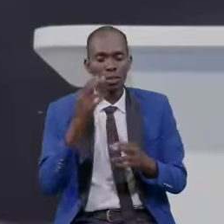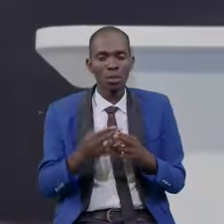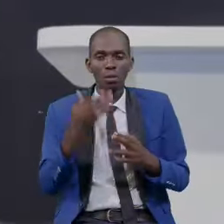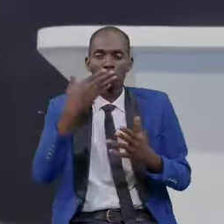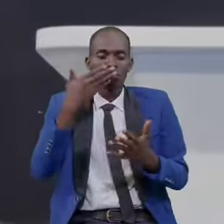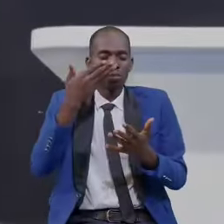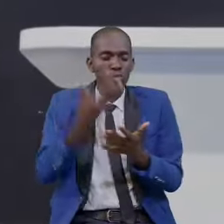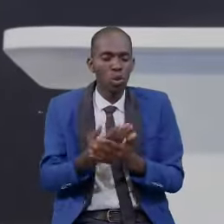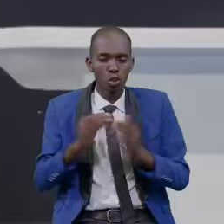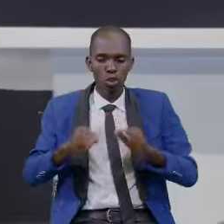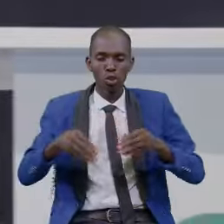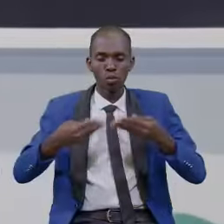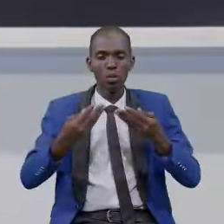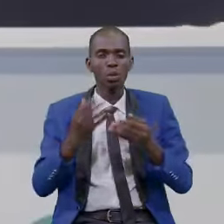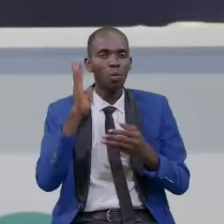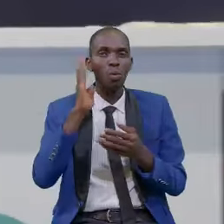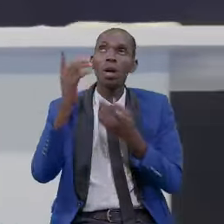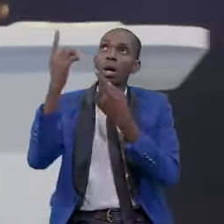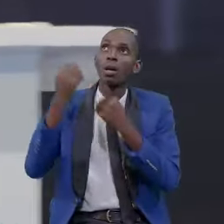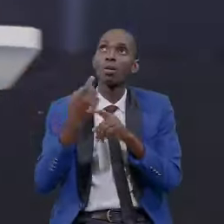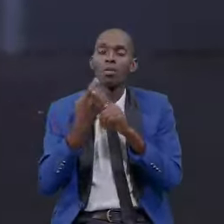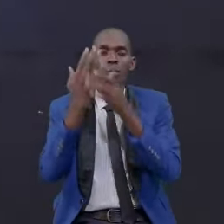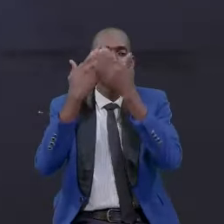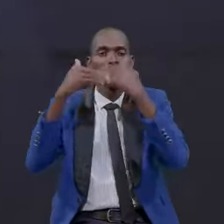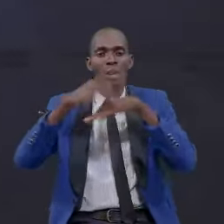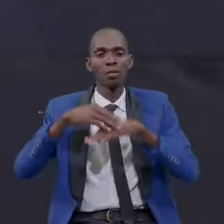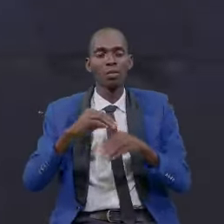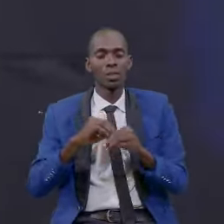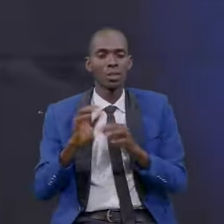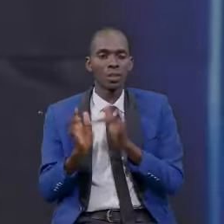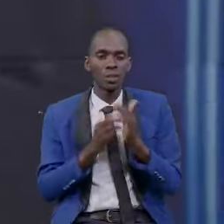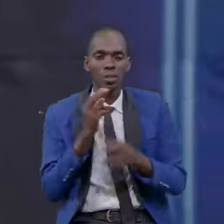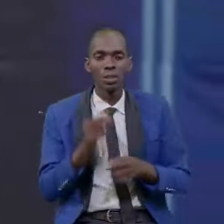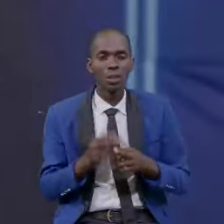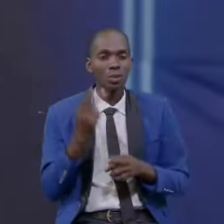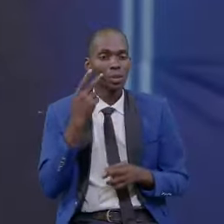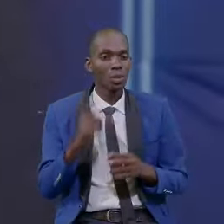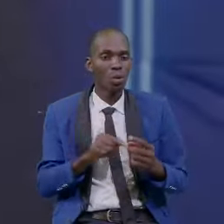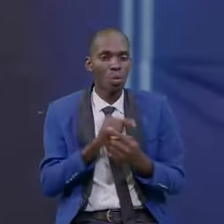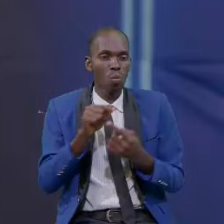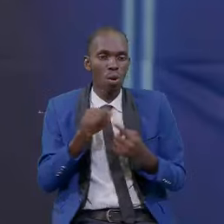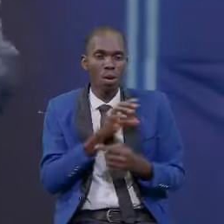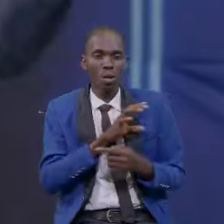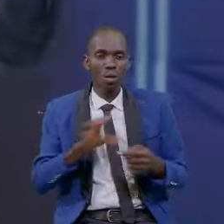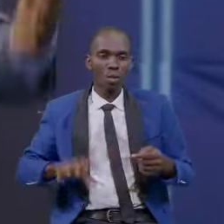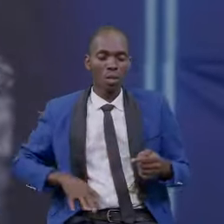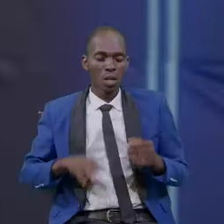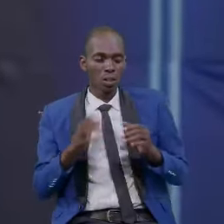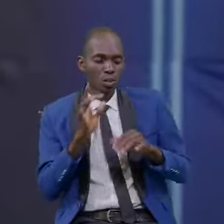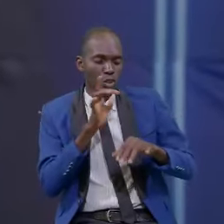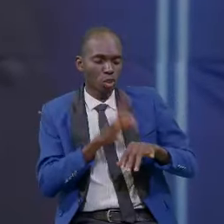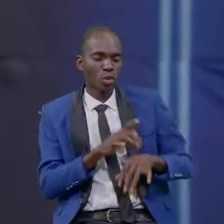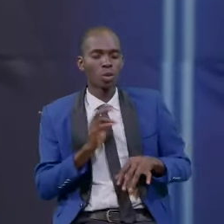from heaven. After the Lord touched him, you see, when Christ touches us, the past